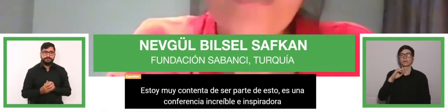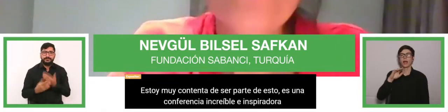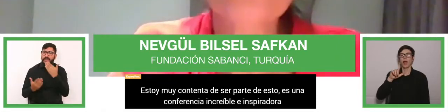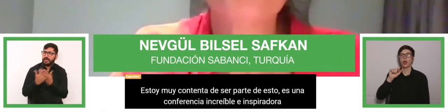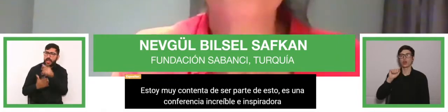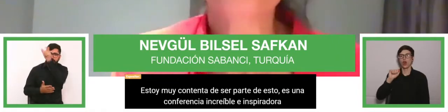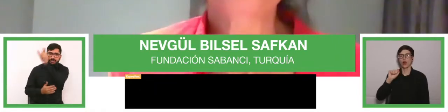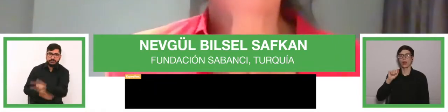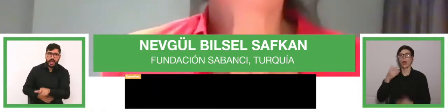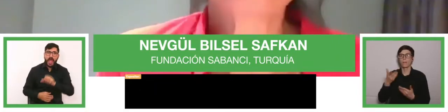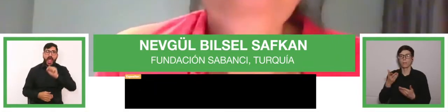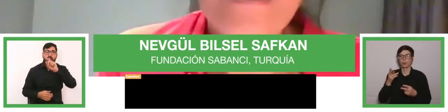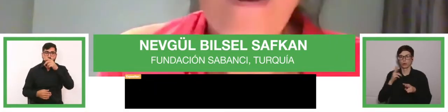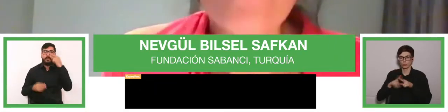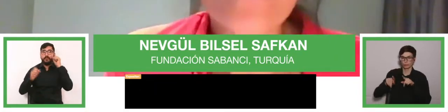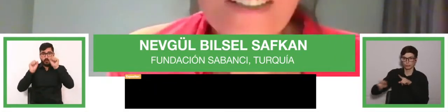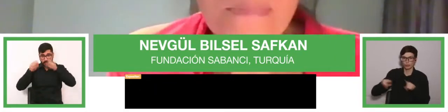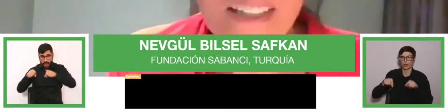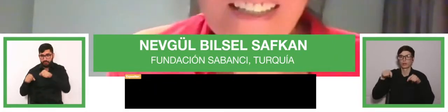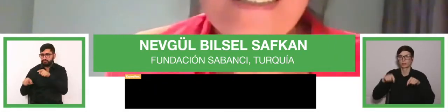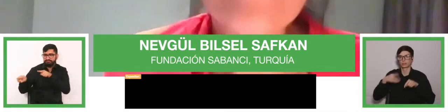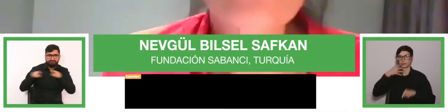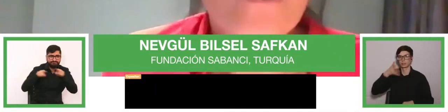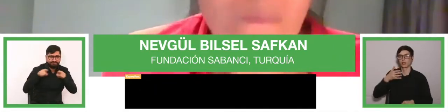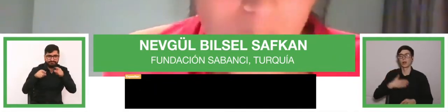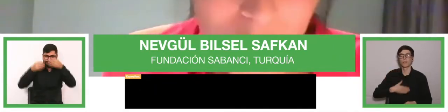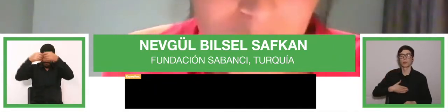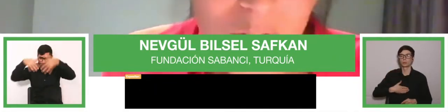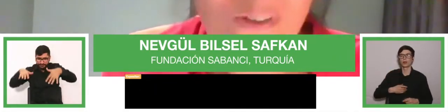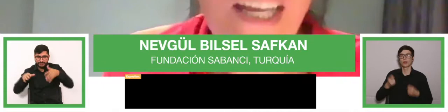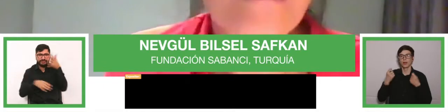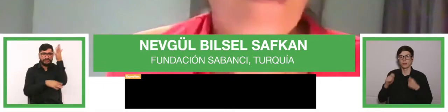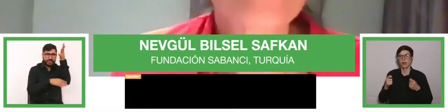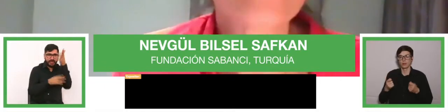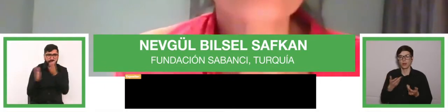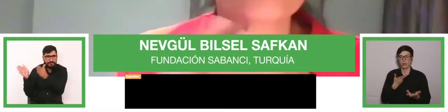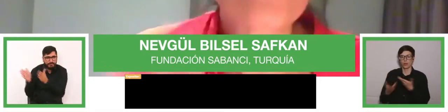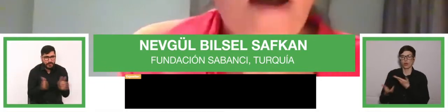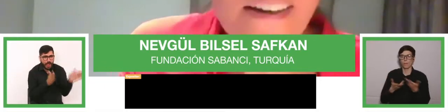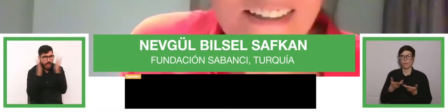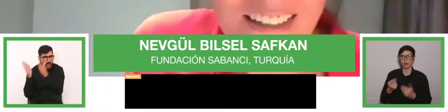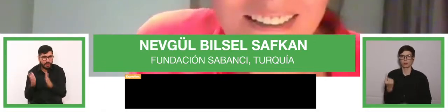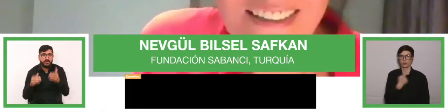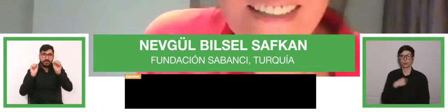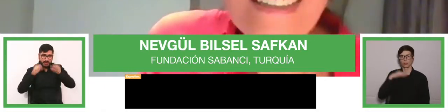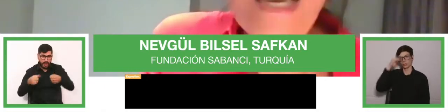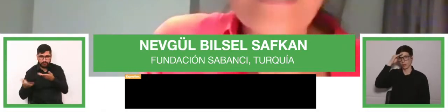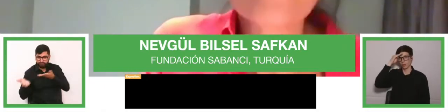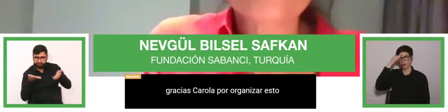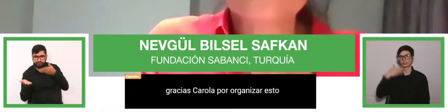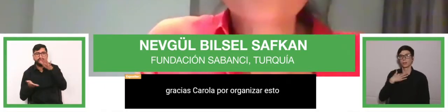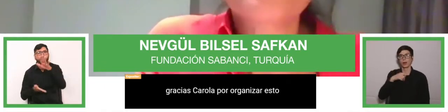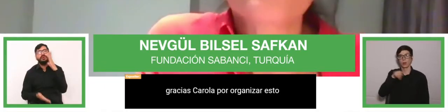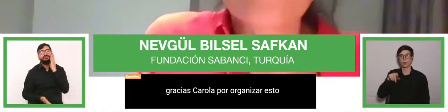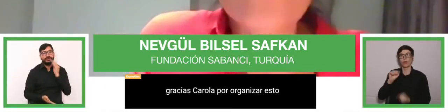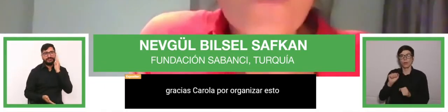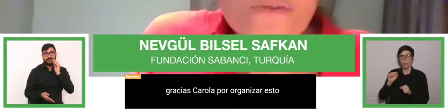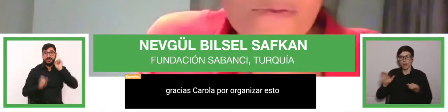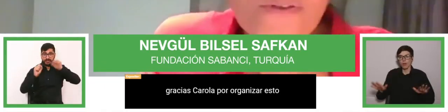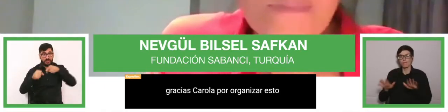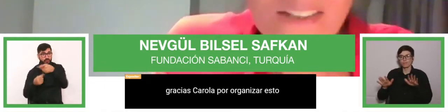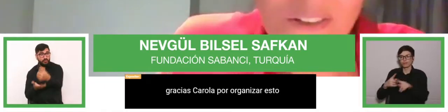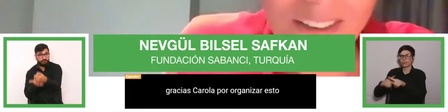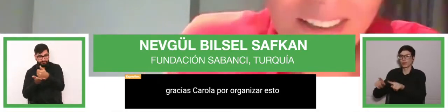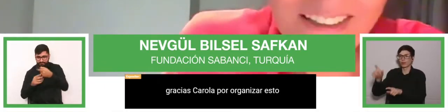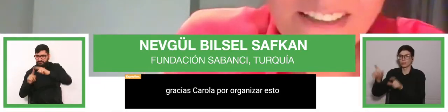I would like to try to share our experience the most so that I can inspire others and we can